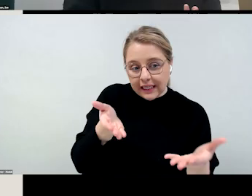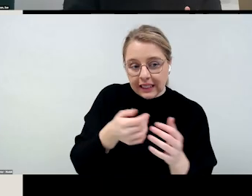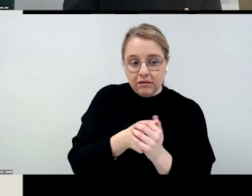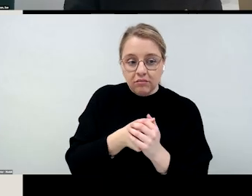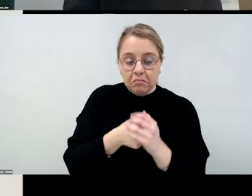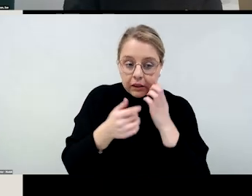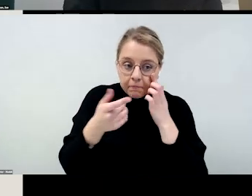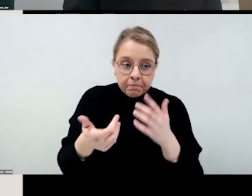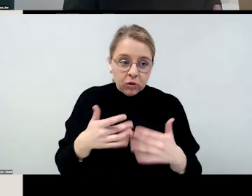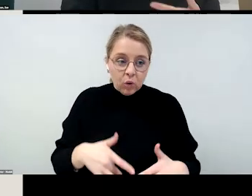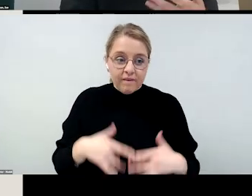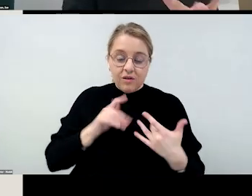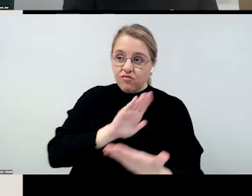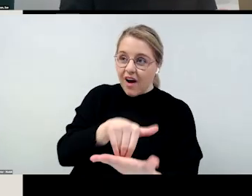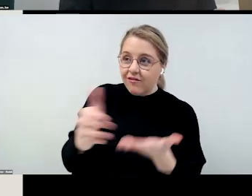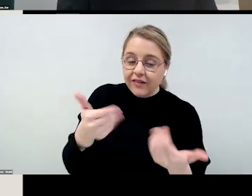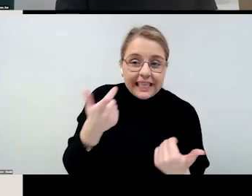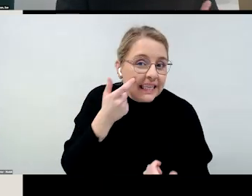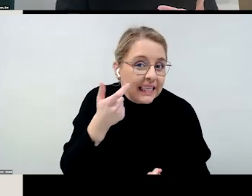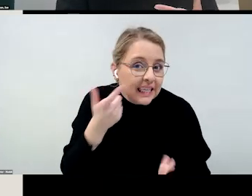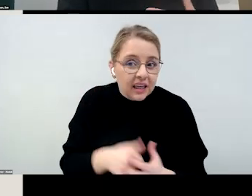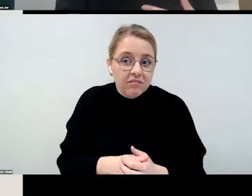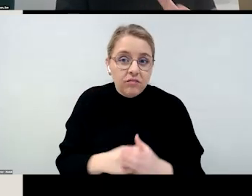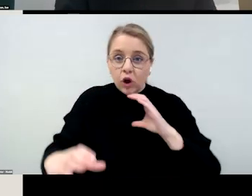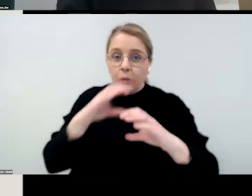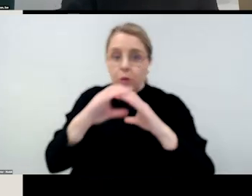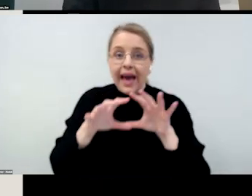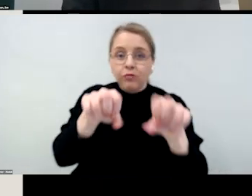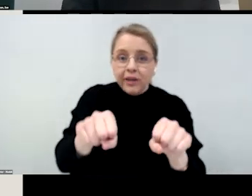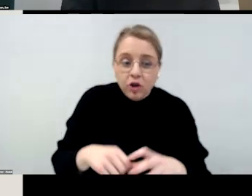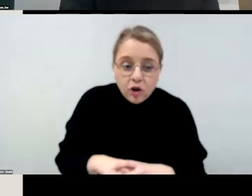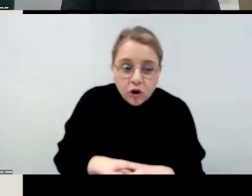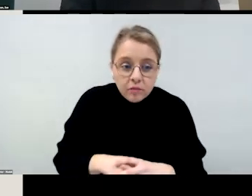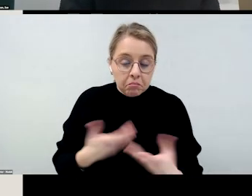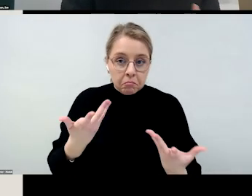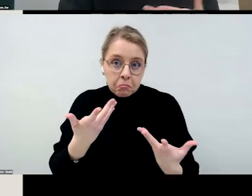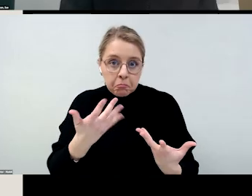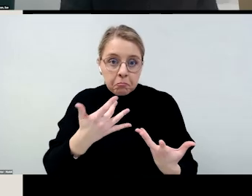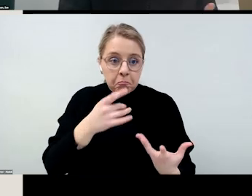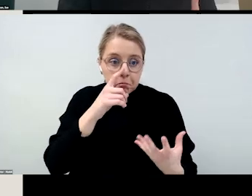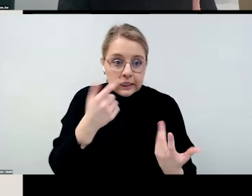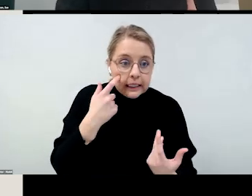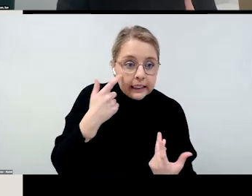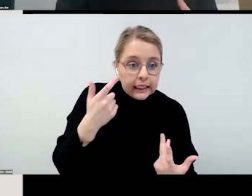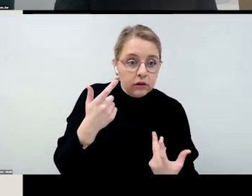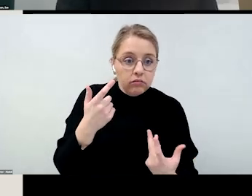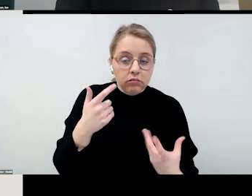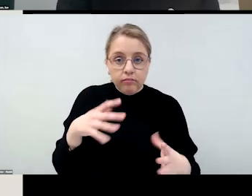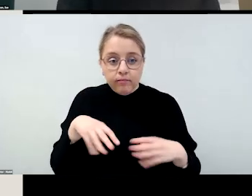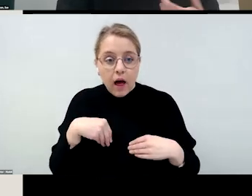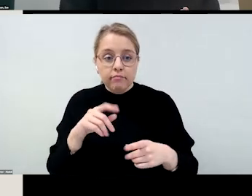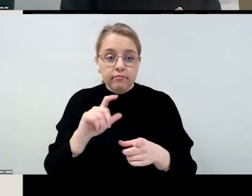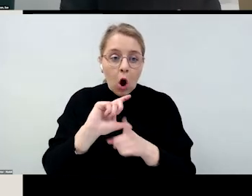how approachable the service is. For example, do they do community outreach? How acceptable is it to use the service in terms of culture and